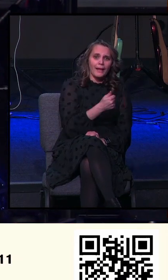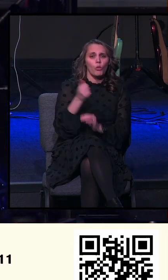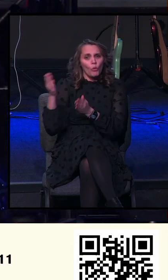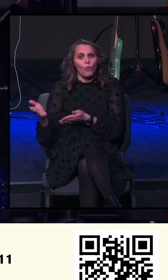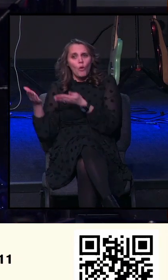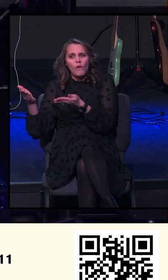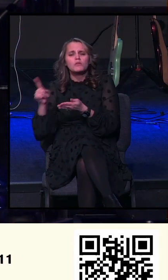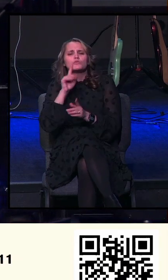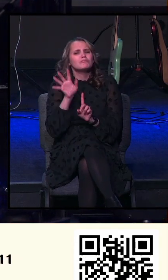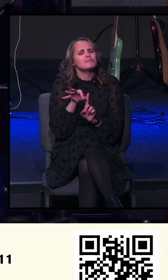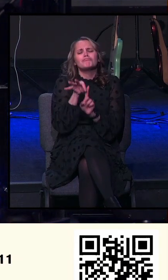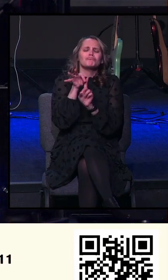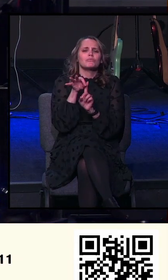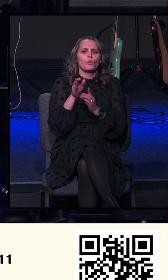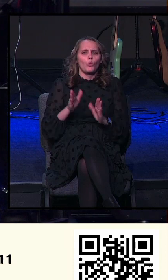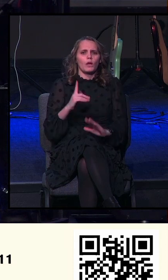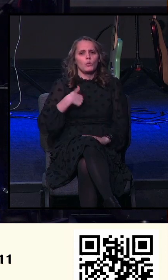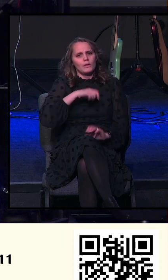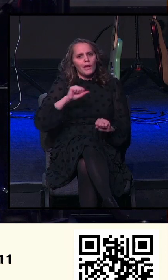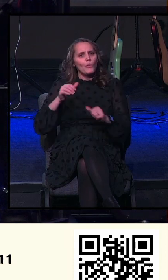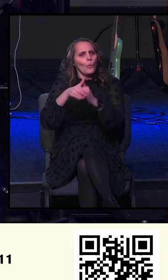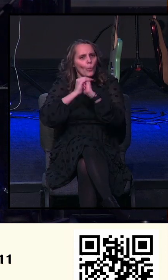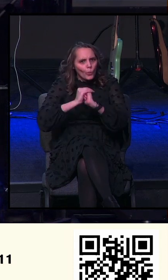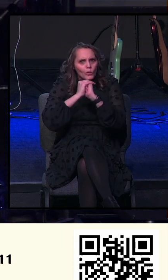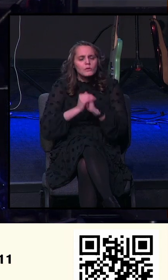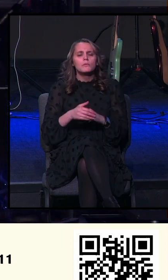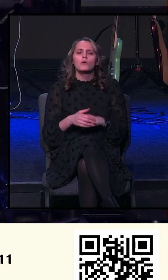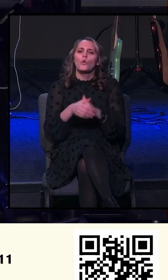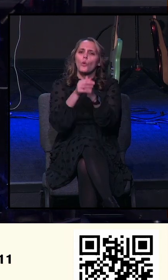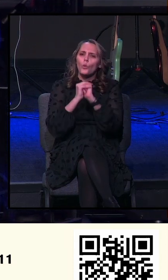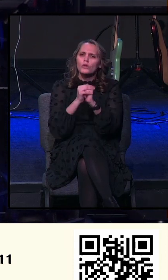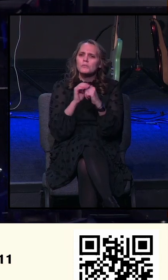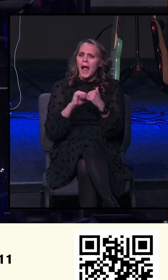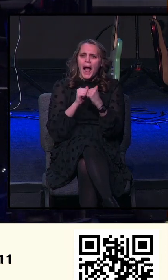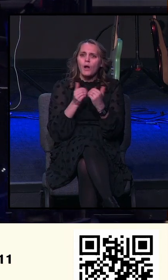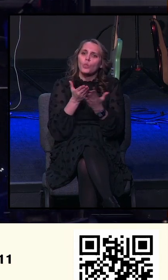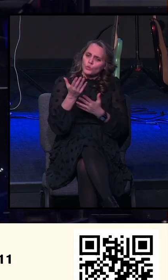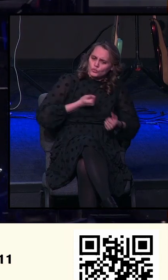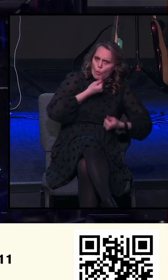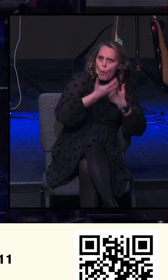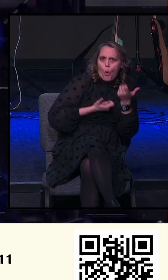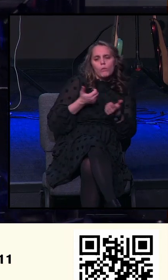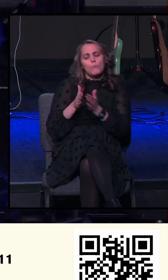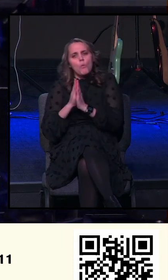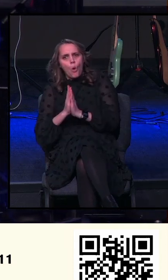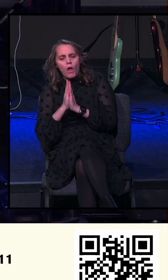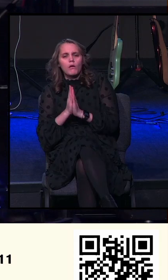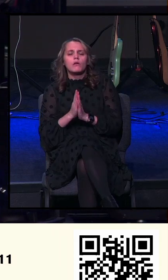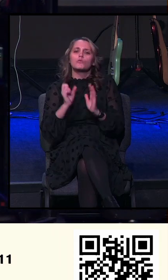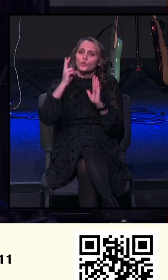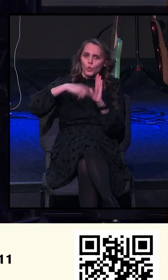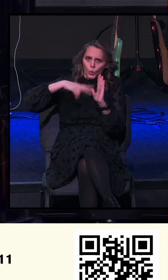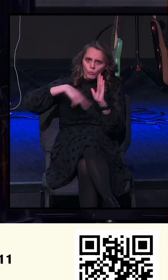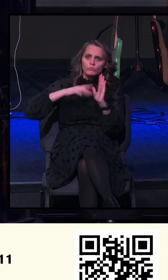we all get to worship God. You know, we get to worship God through songs and prayers. We get to worship God through reading the scripture,